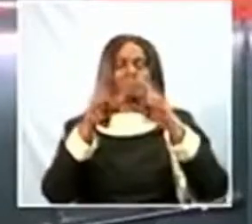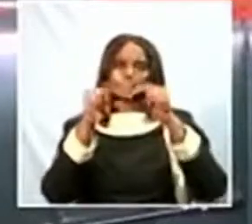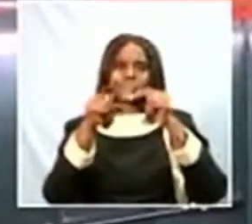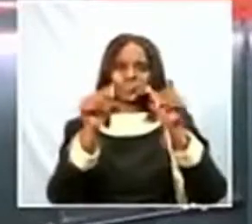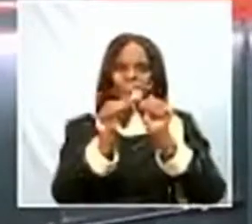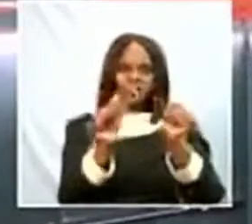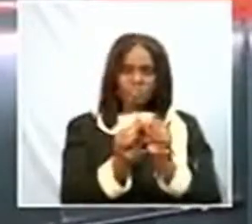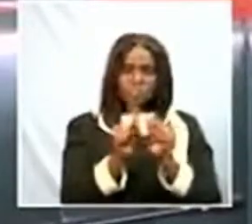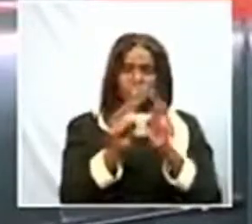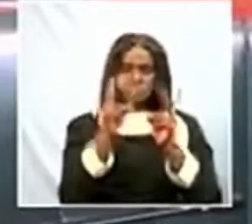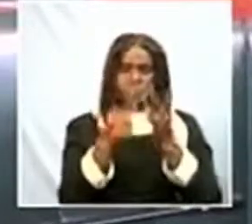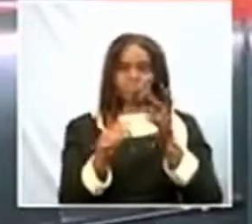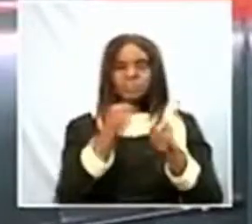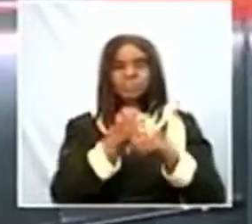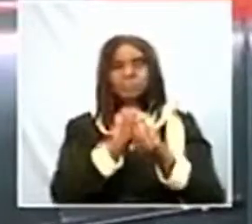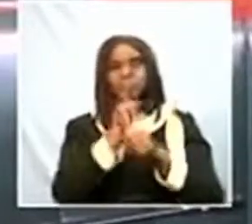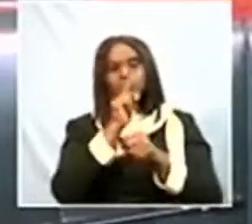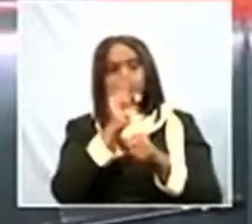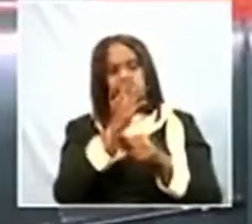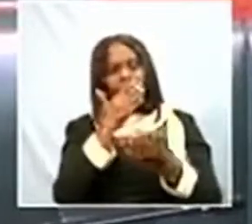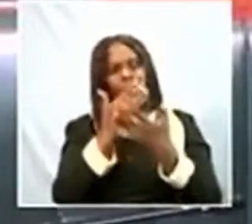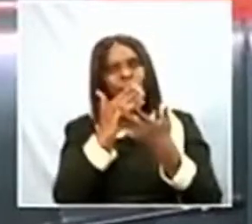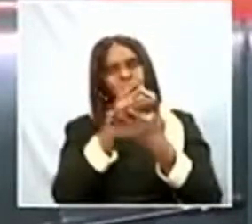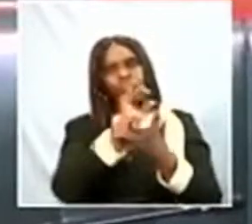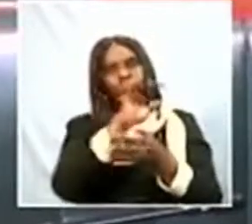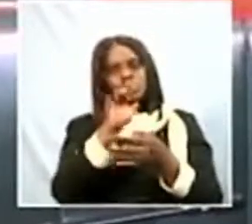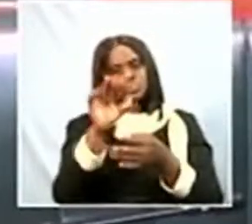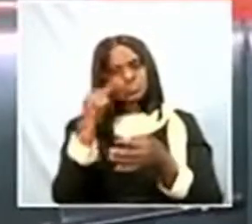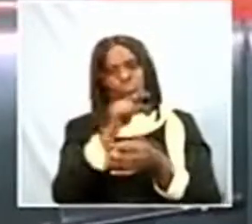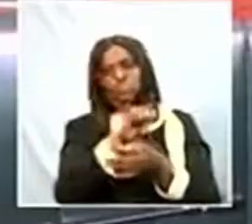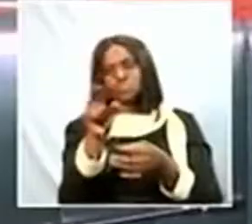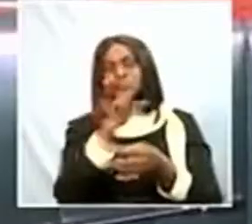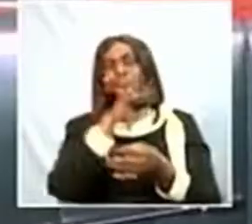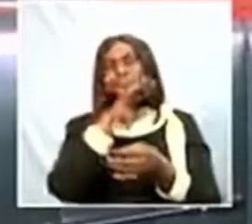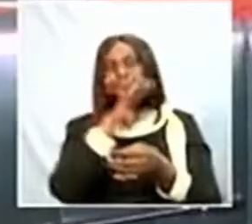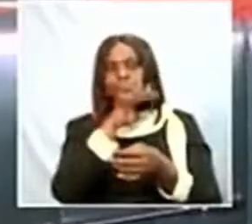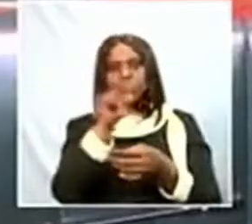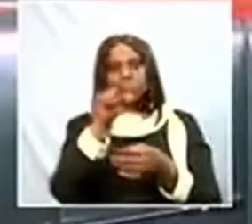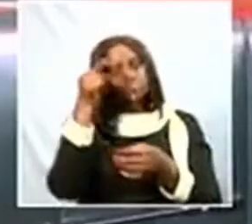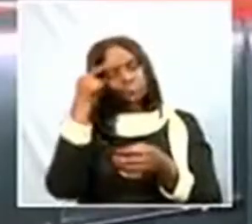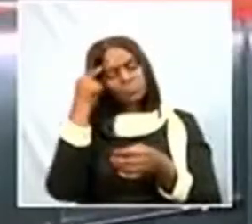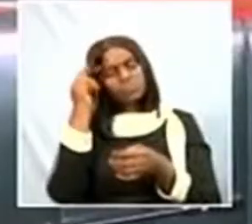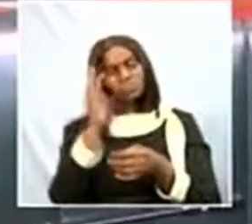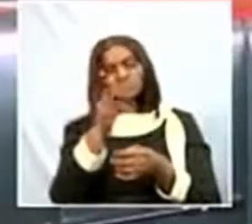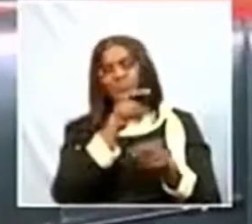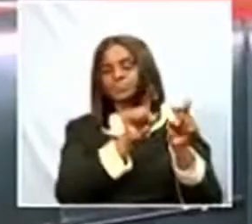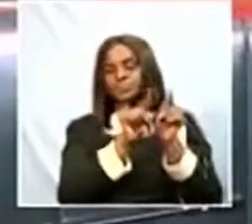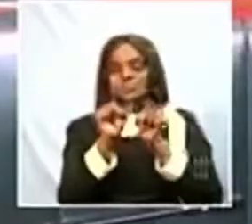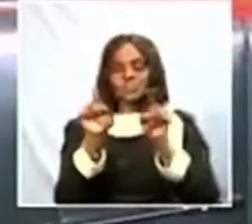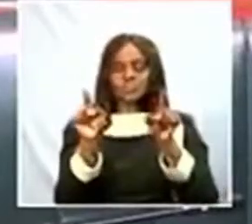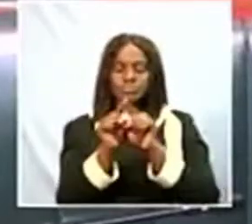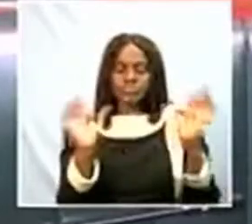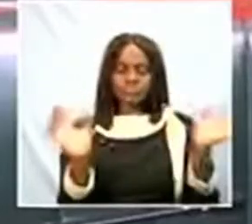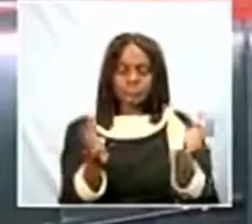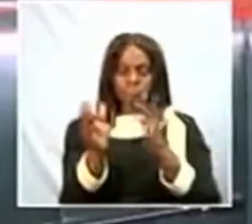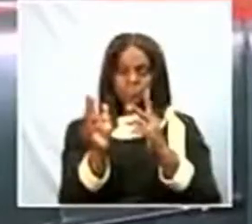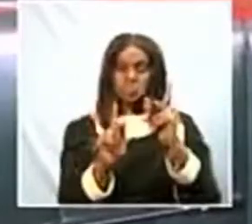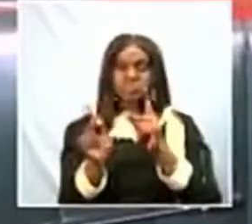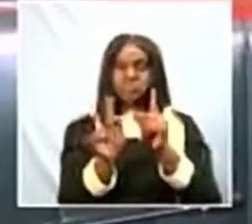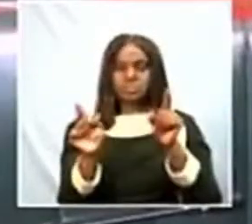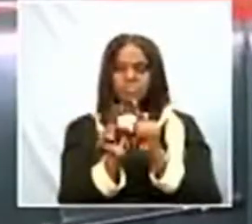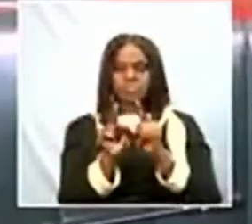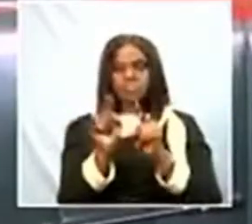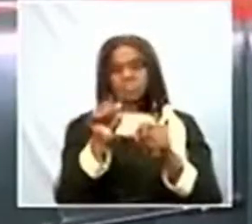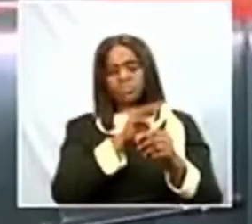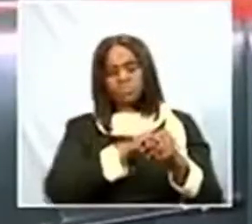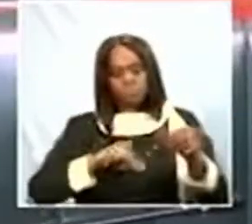areas, so as to ensure proper disposal of these wastes. The government should also encourage the public, the